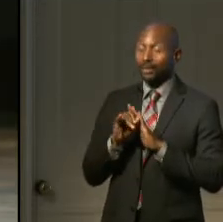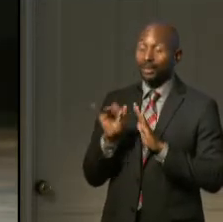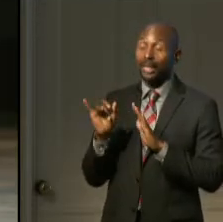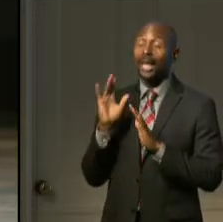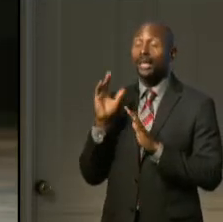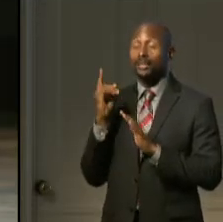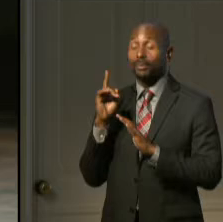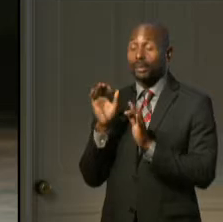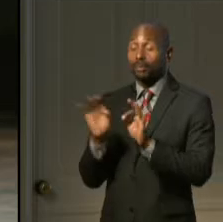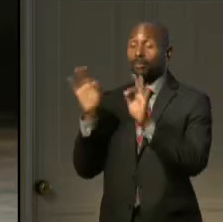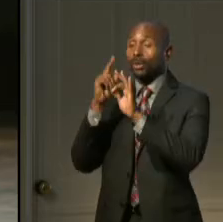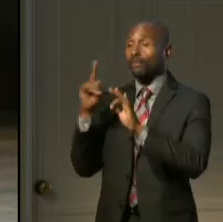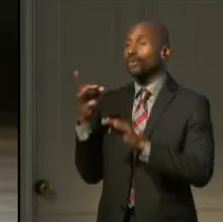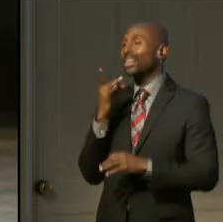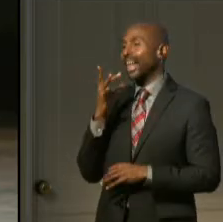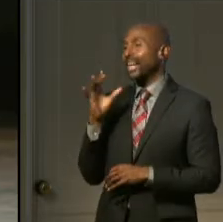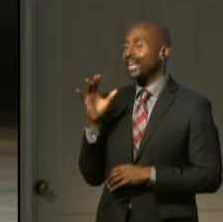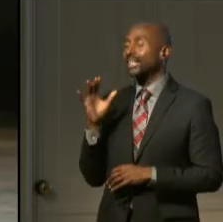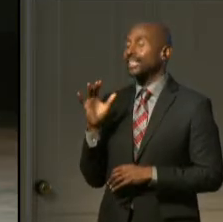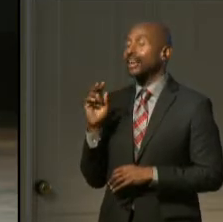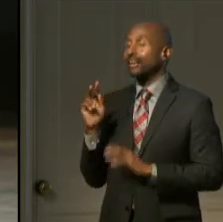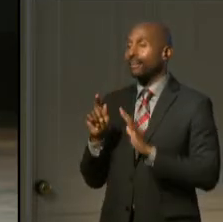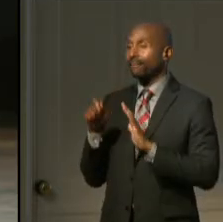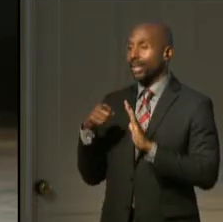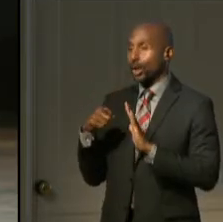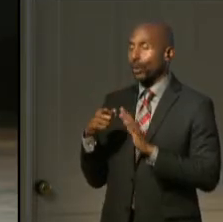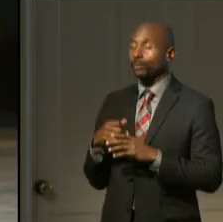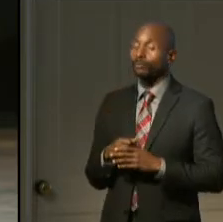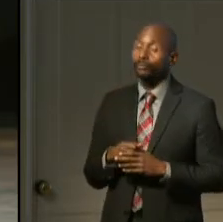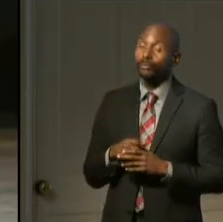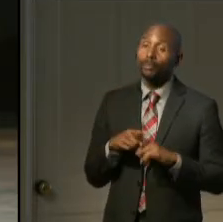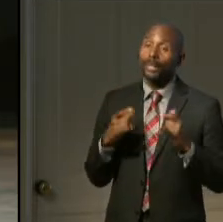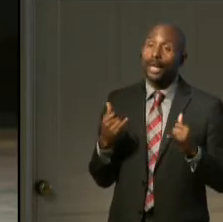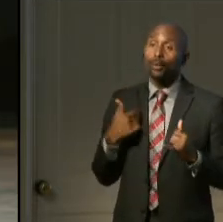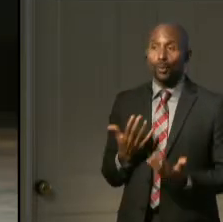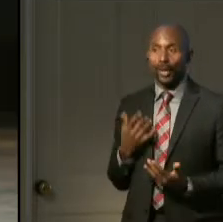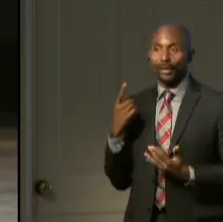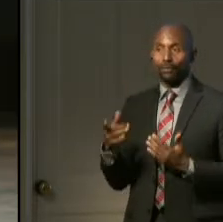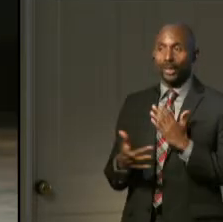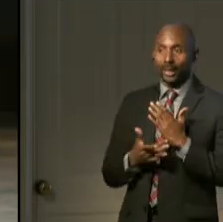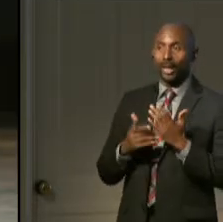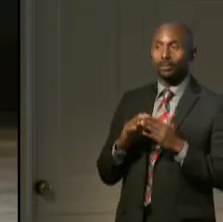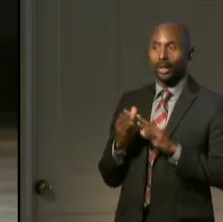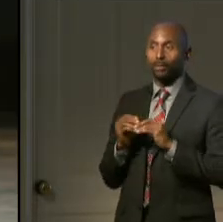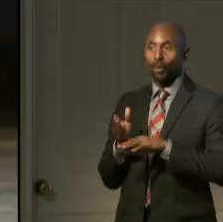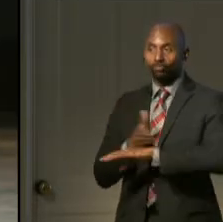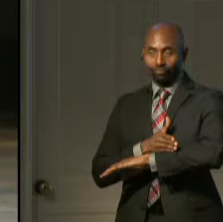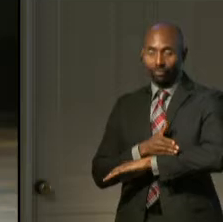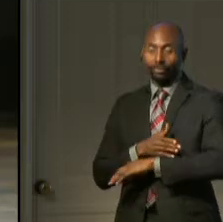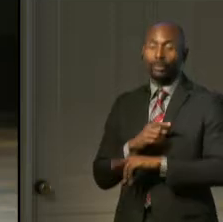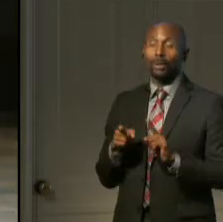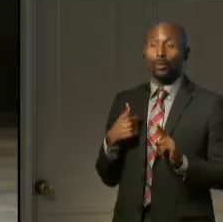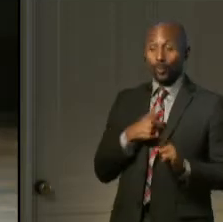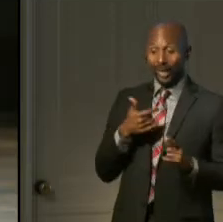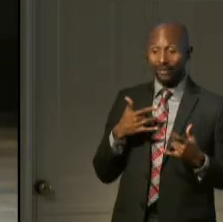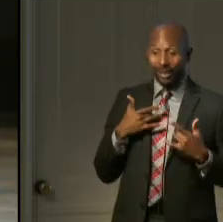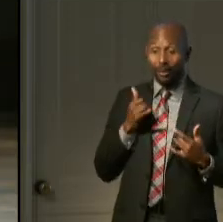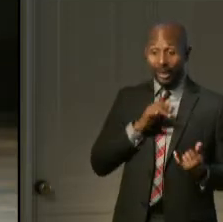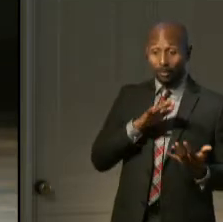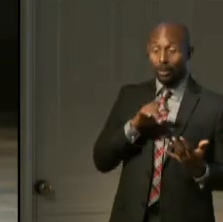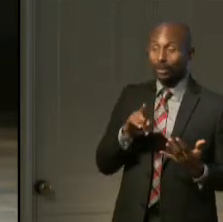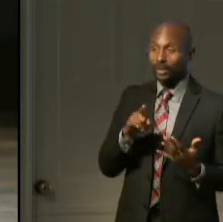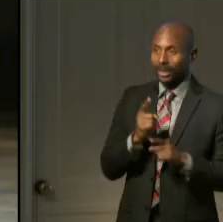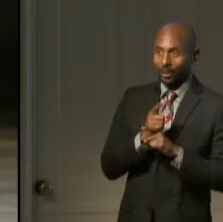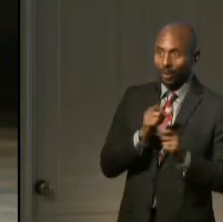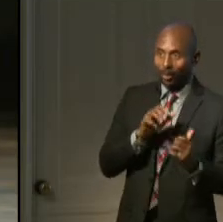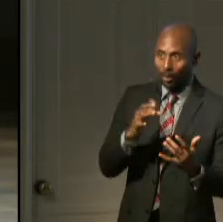think mostly we've been kind of waiting for this phase of the technology to mature, because we feel this is kind of the right way to do it. And then that's an excellent